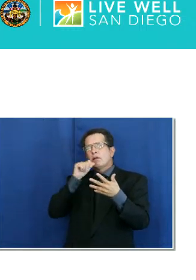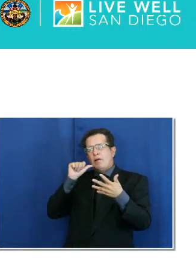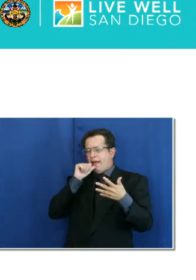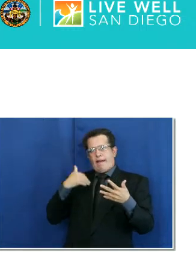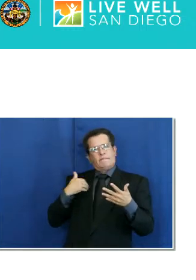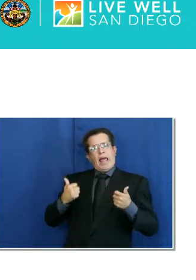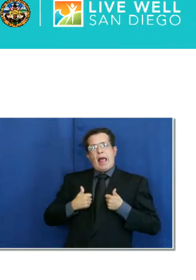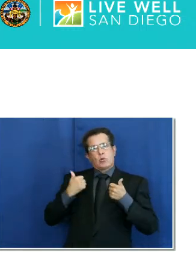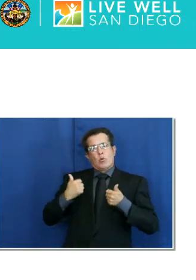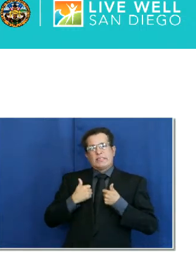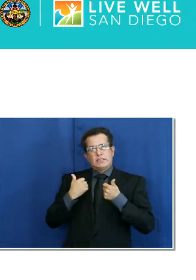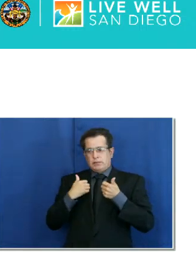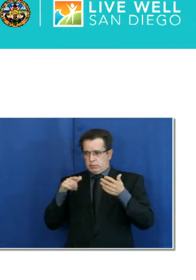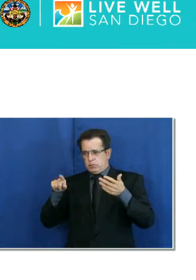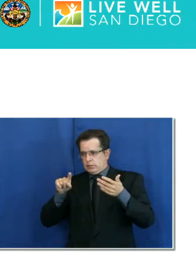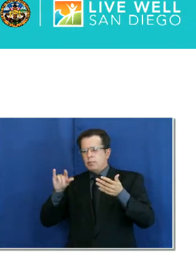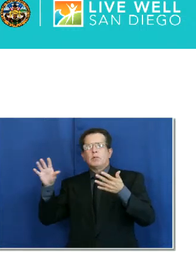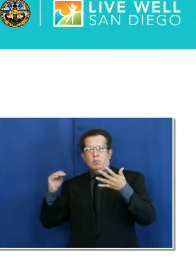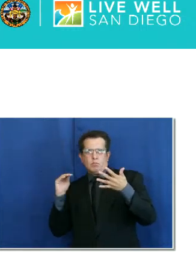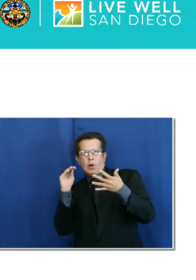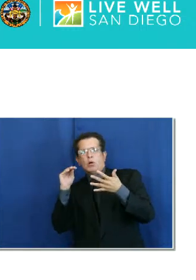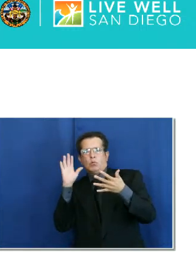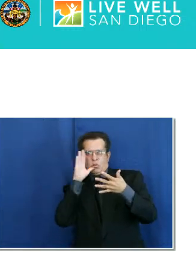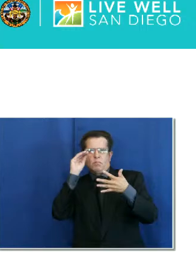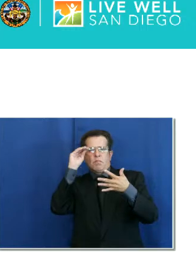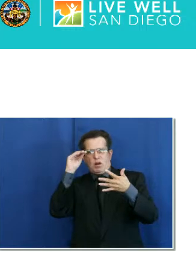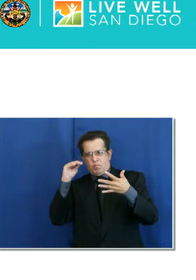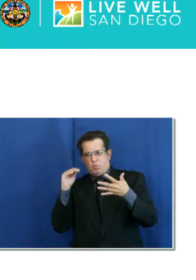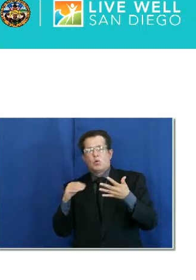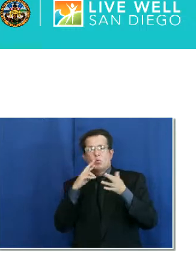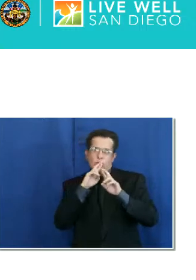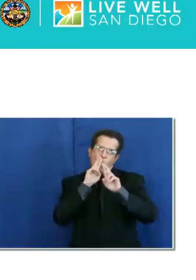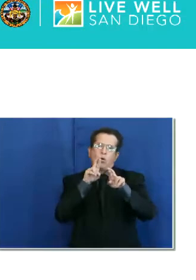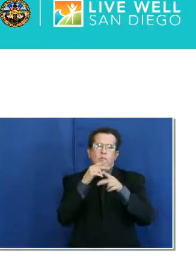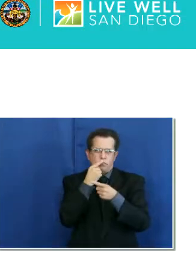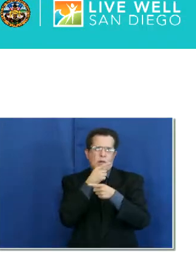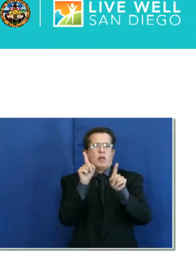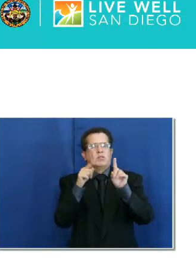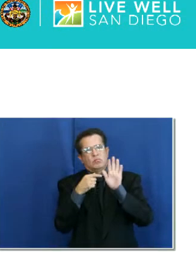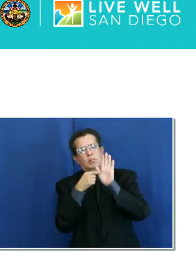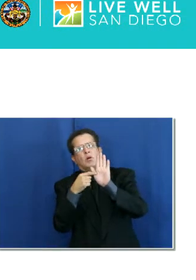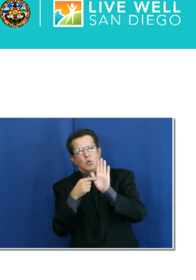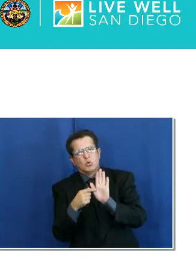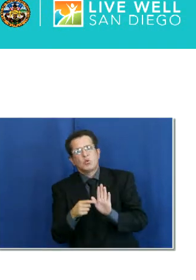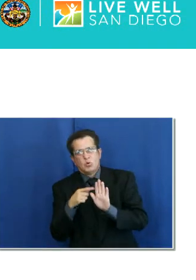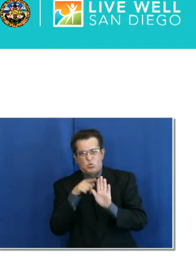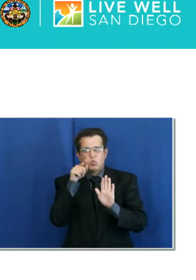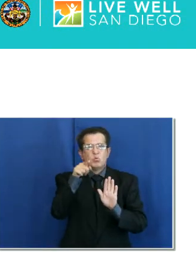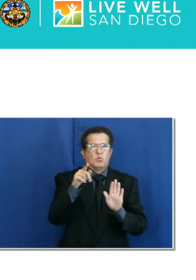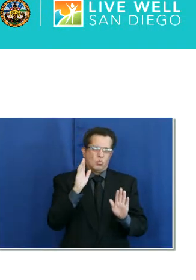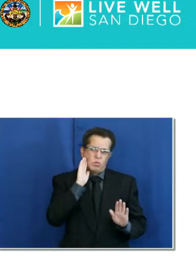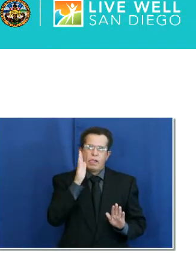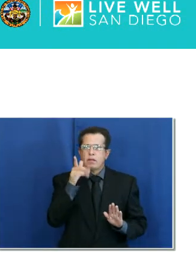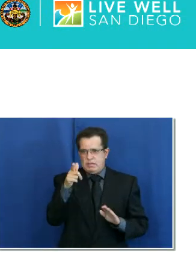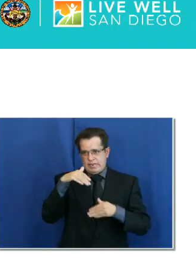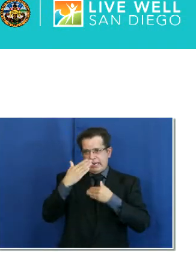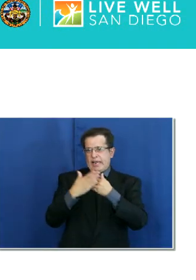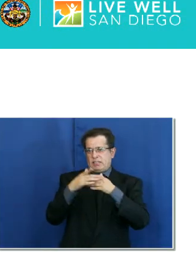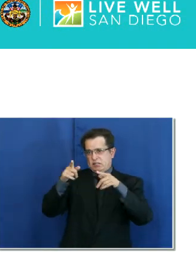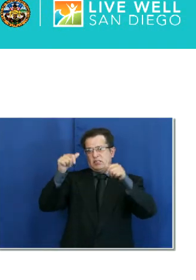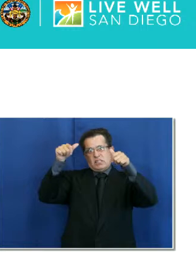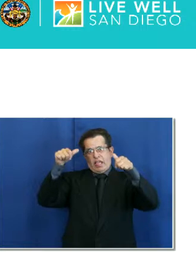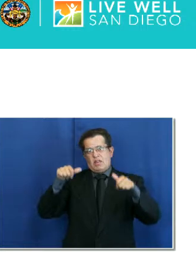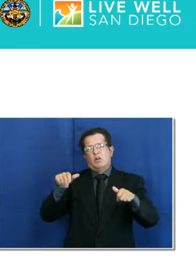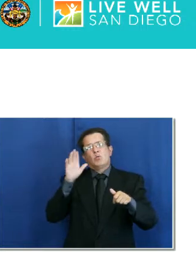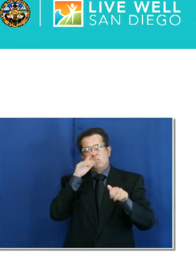addresses / zip codes. The next slide, and this basically shows where you can find this